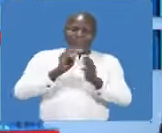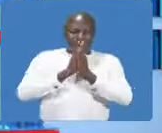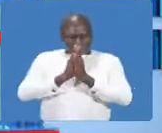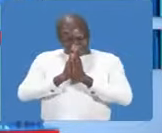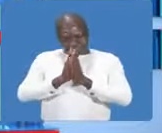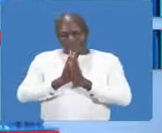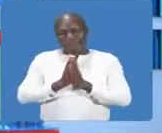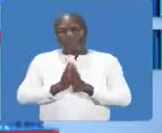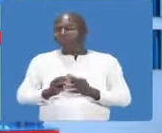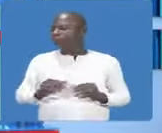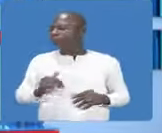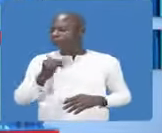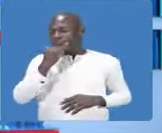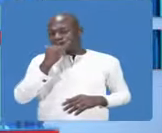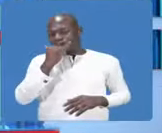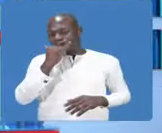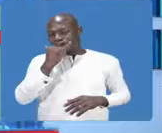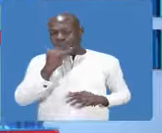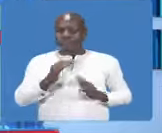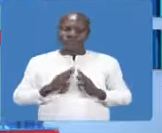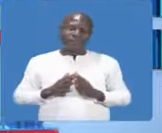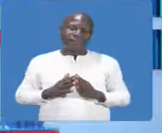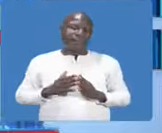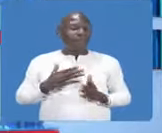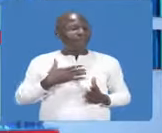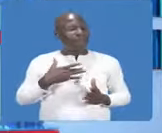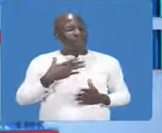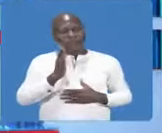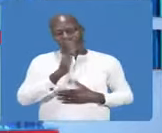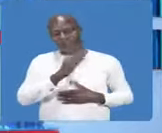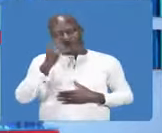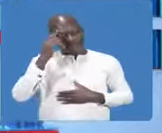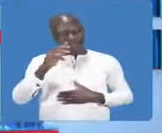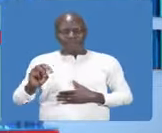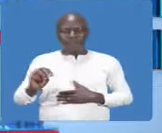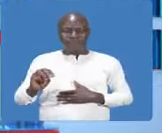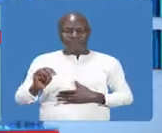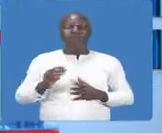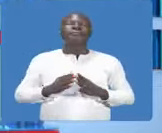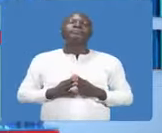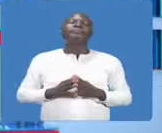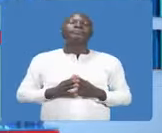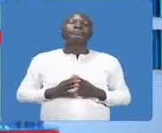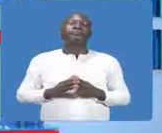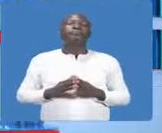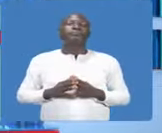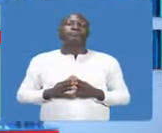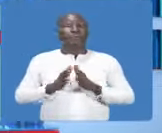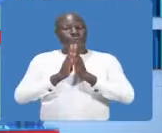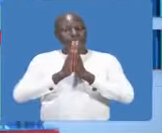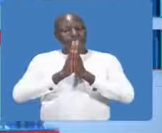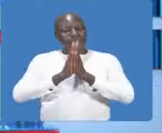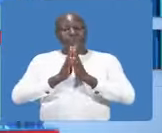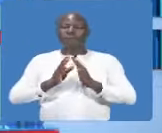a ɔmowɔ no, ɛyɛ kristosum na ɔmowɔ no a, na asɛm no na ayɛ awerɛho paa. Me nuadɔfo wotie me.